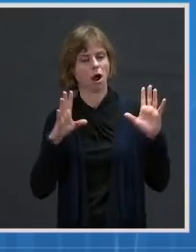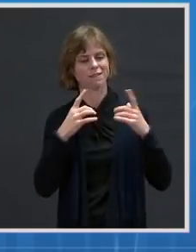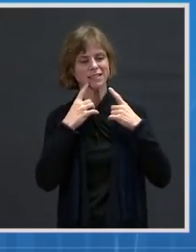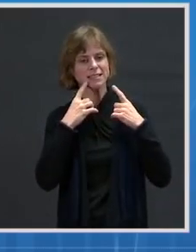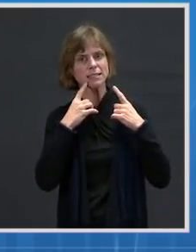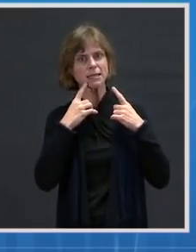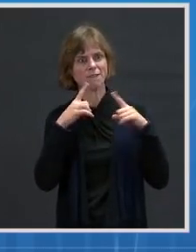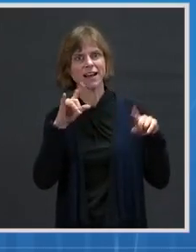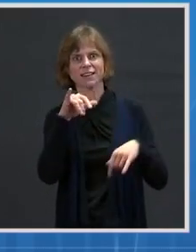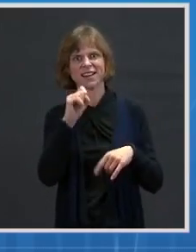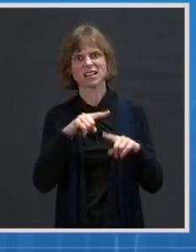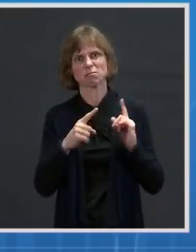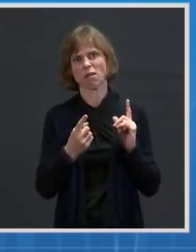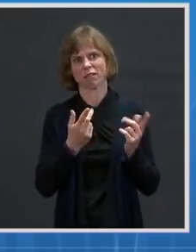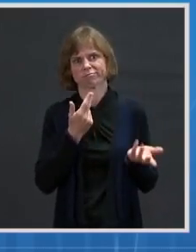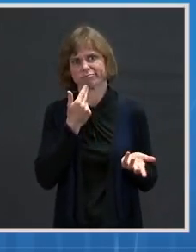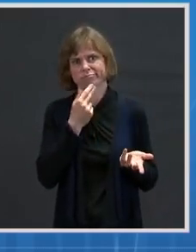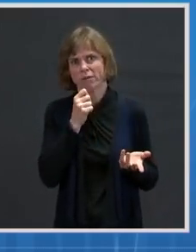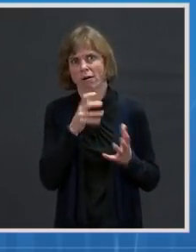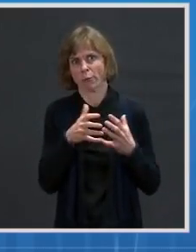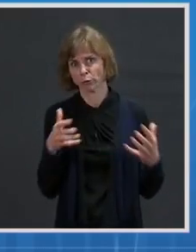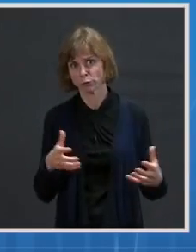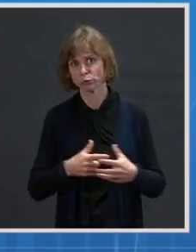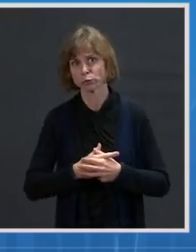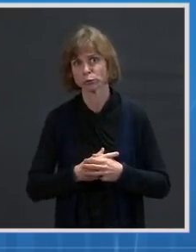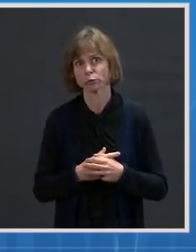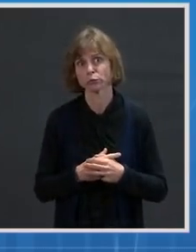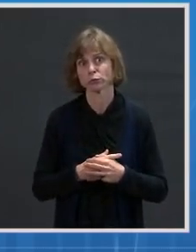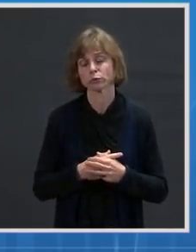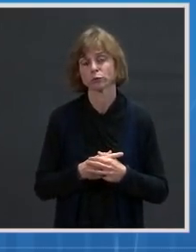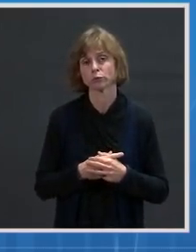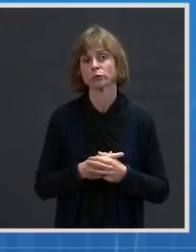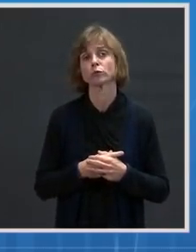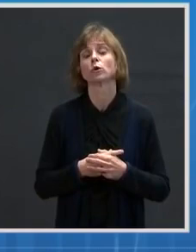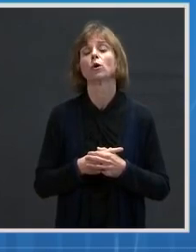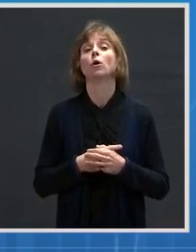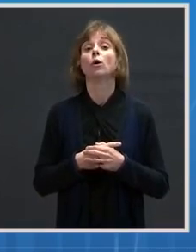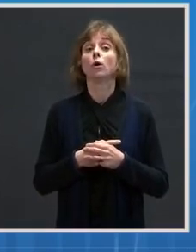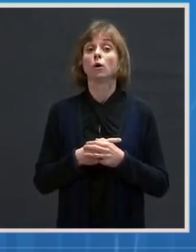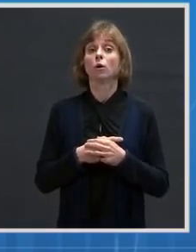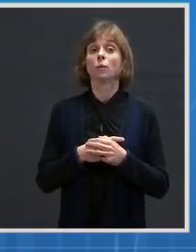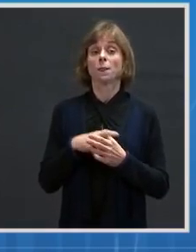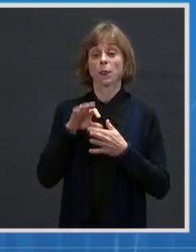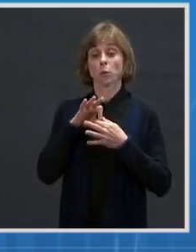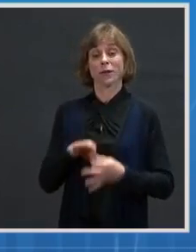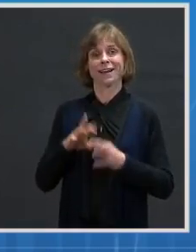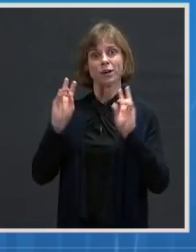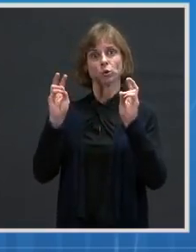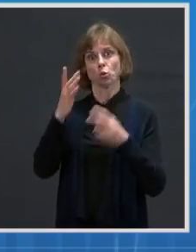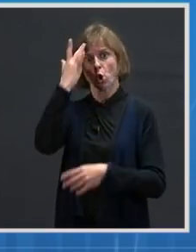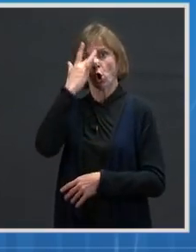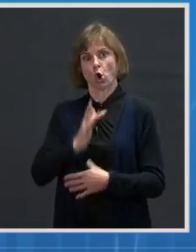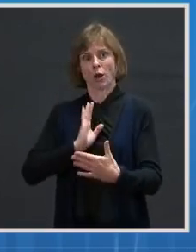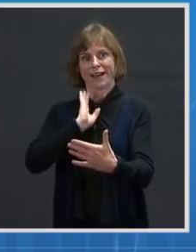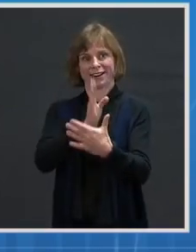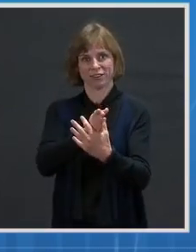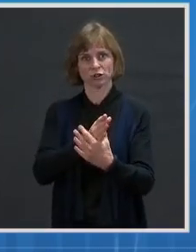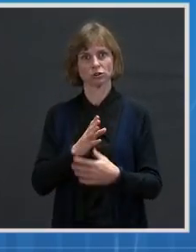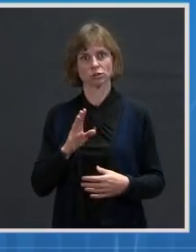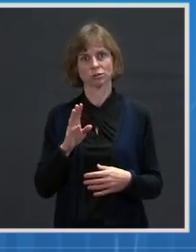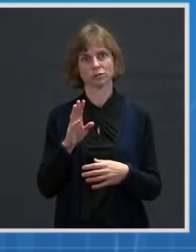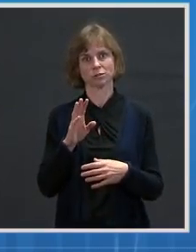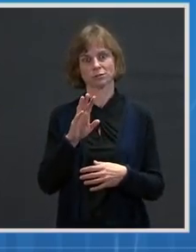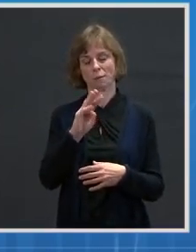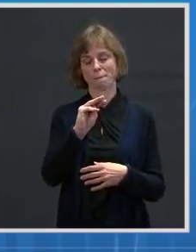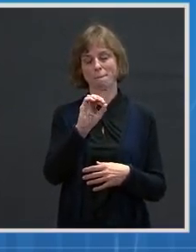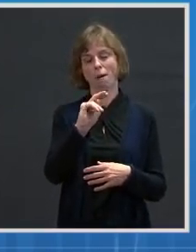modest. When regard to getting early intervention, monoclonal antibodies, both from